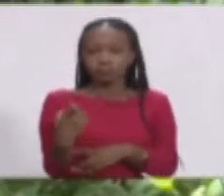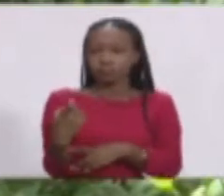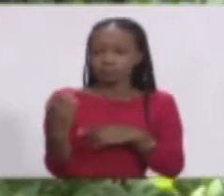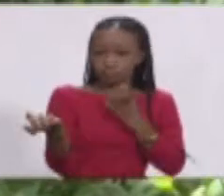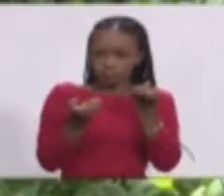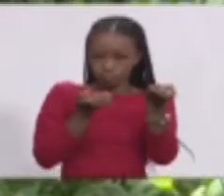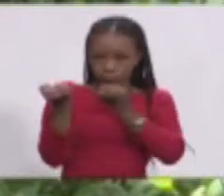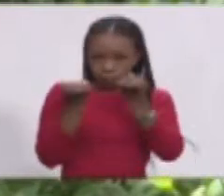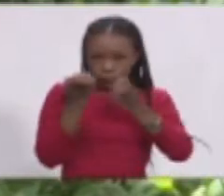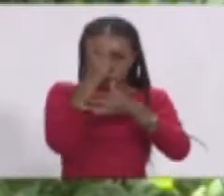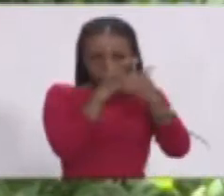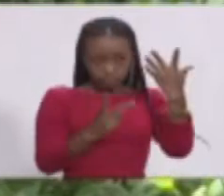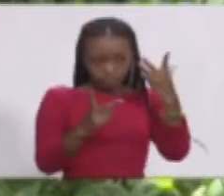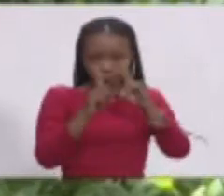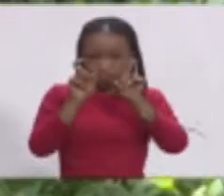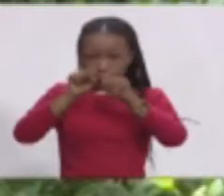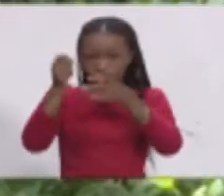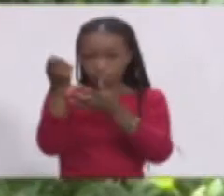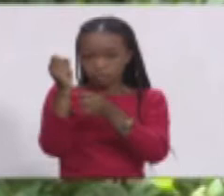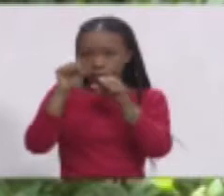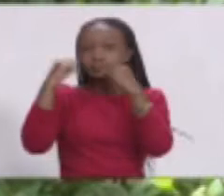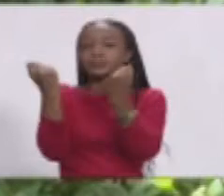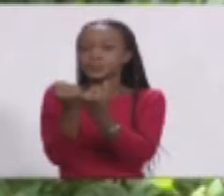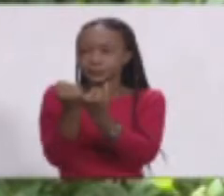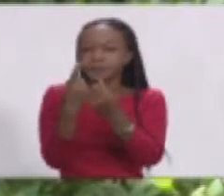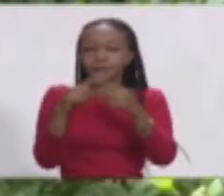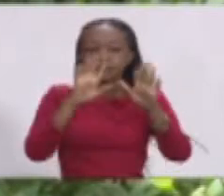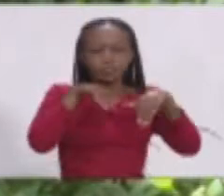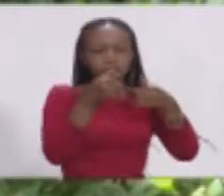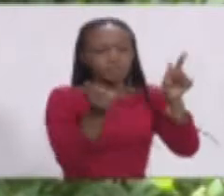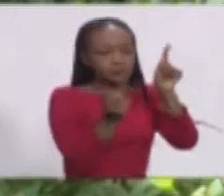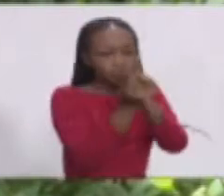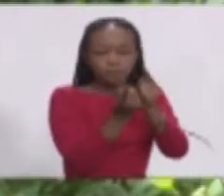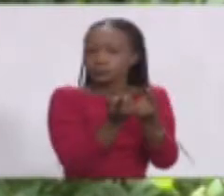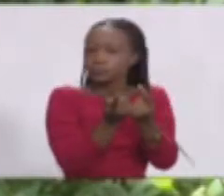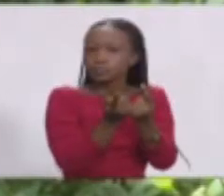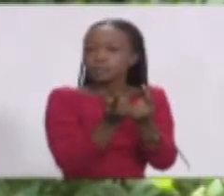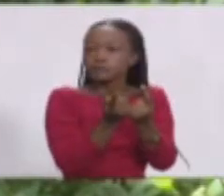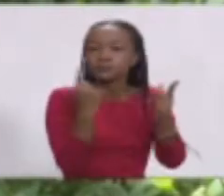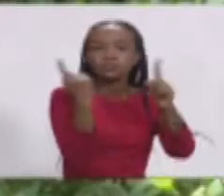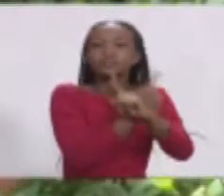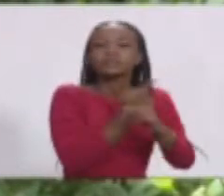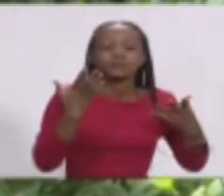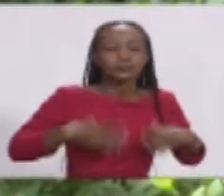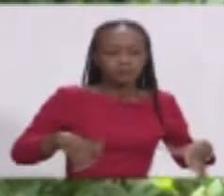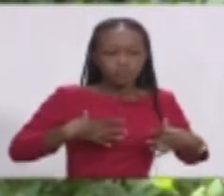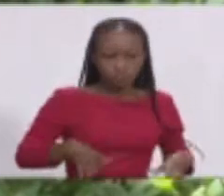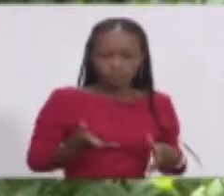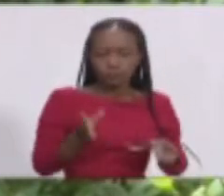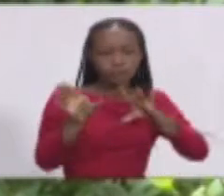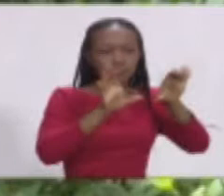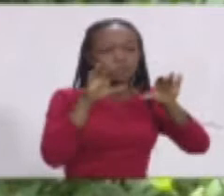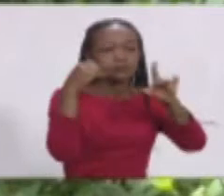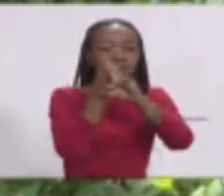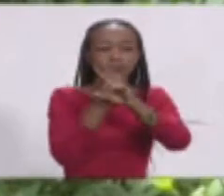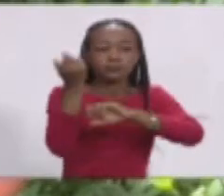economic angle. I am no expert at both, but I'll try and give it a shot. Right. What I think is that different people will be able to do different activities at